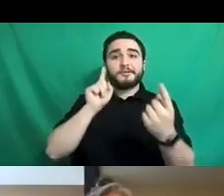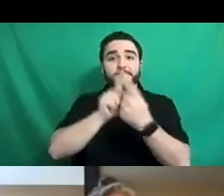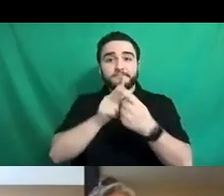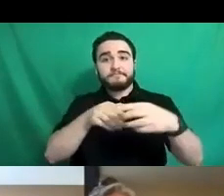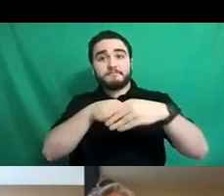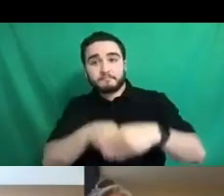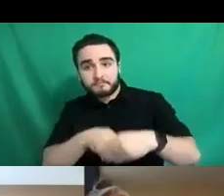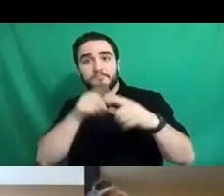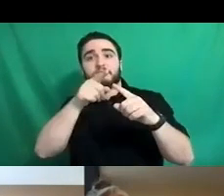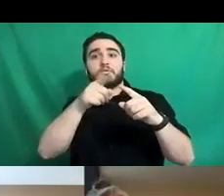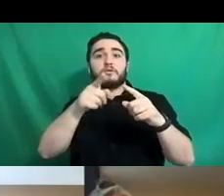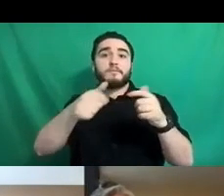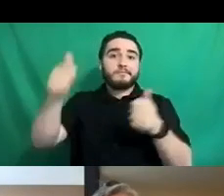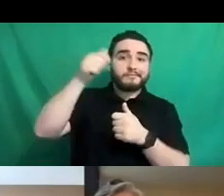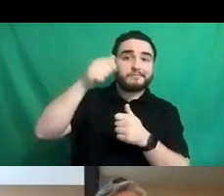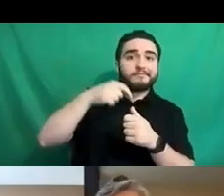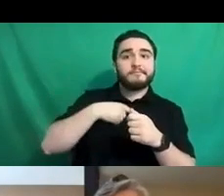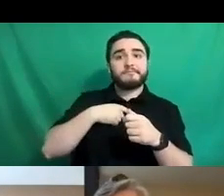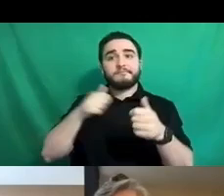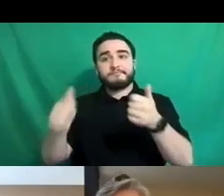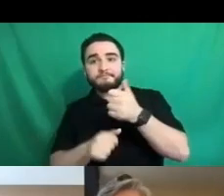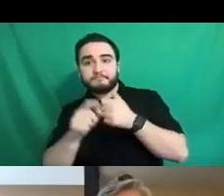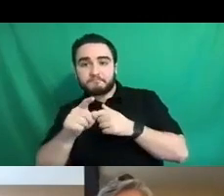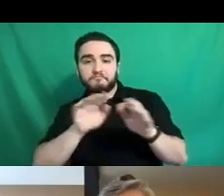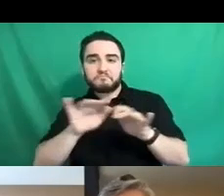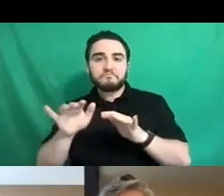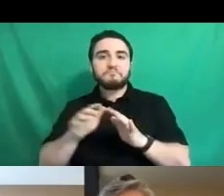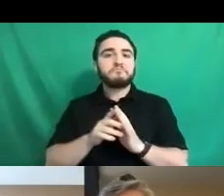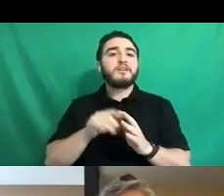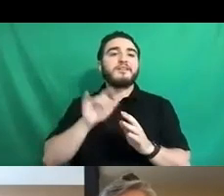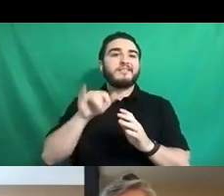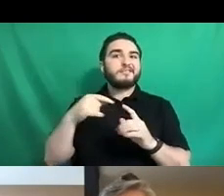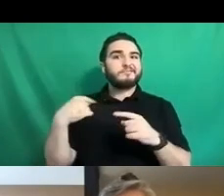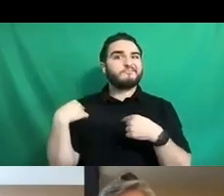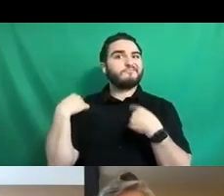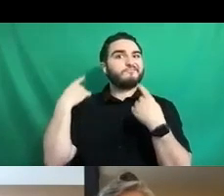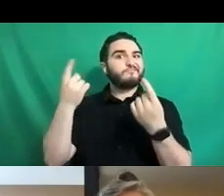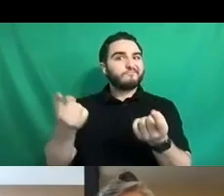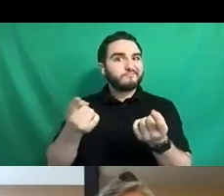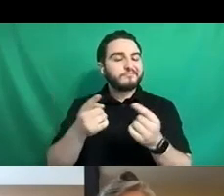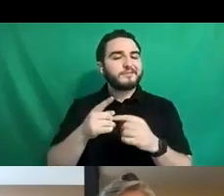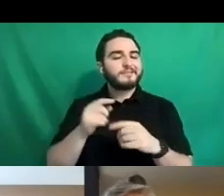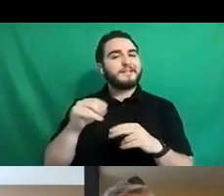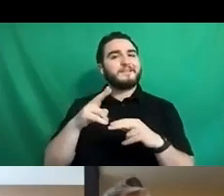my employer, I'm your support person, has also built this structure of I will be